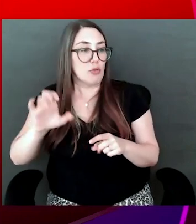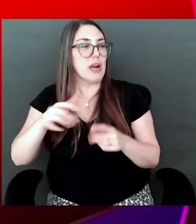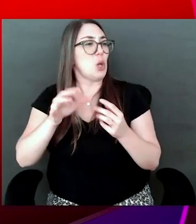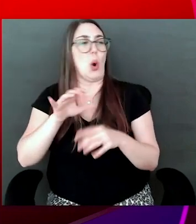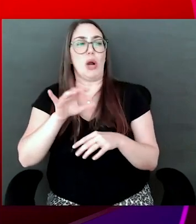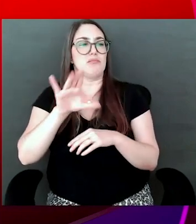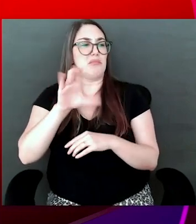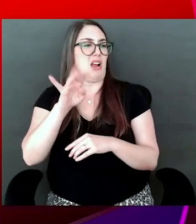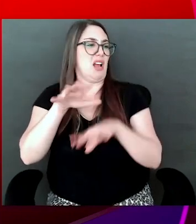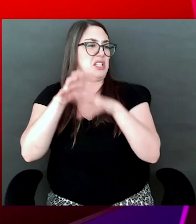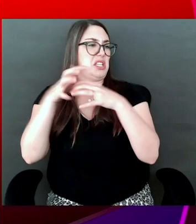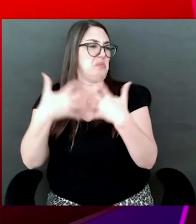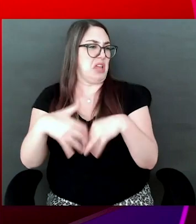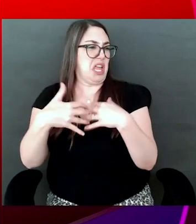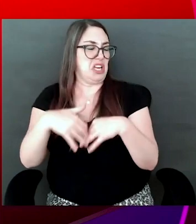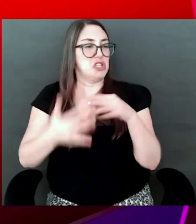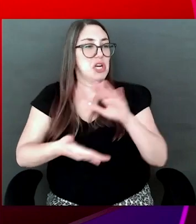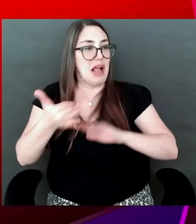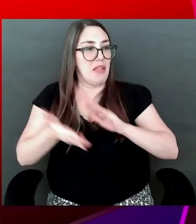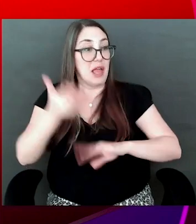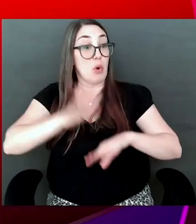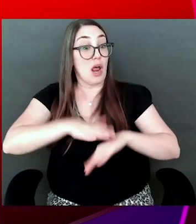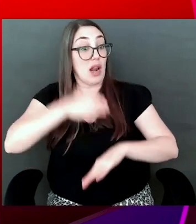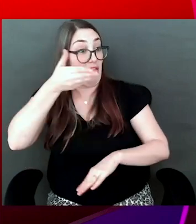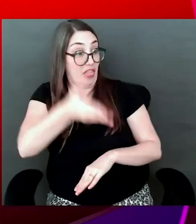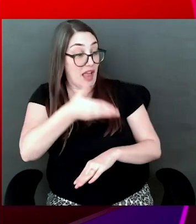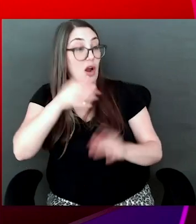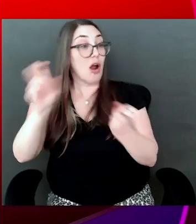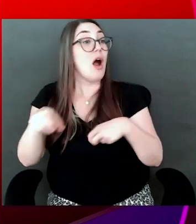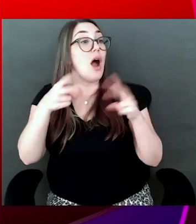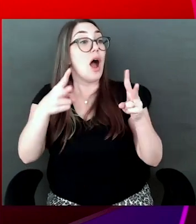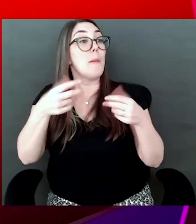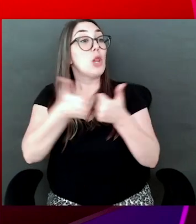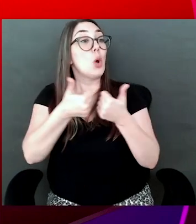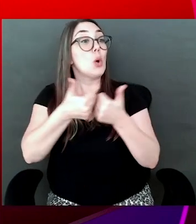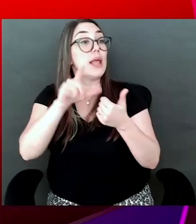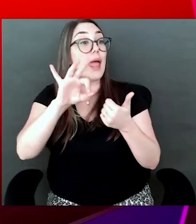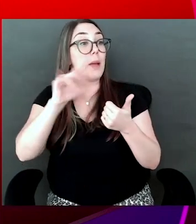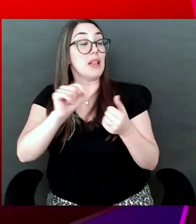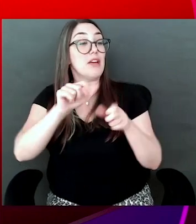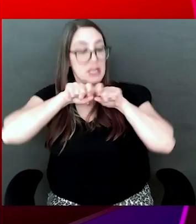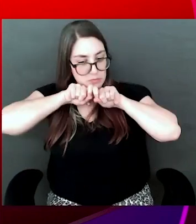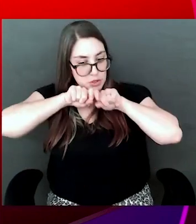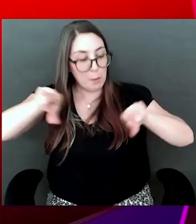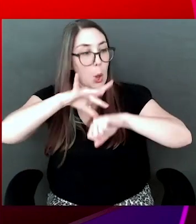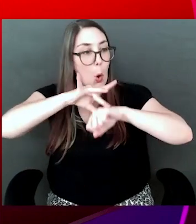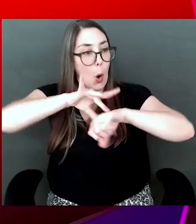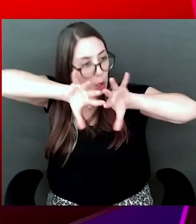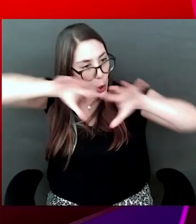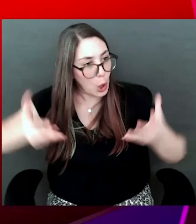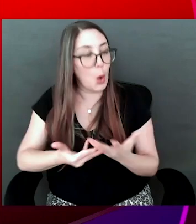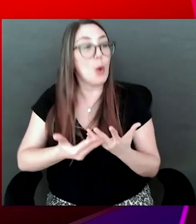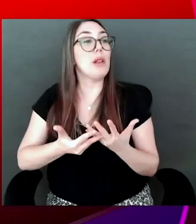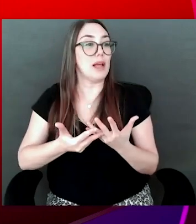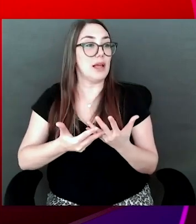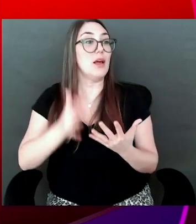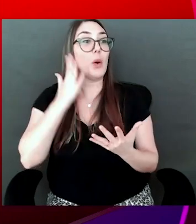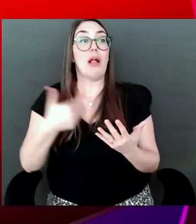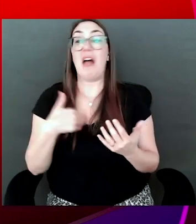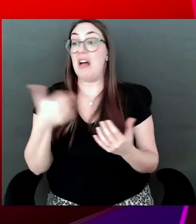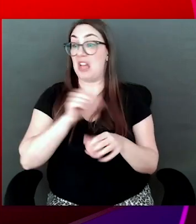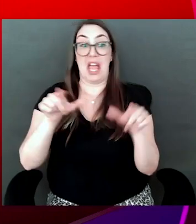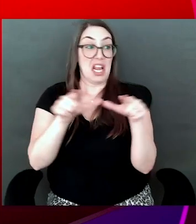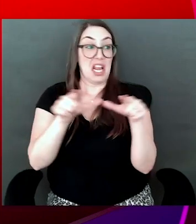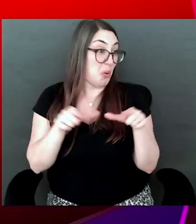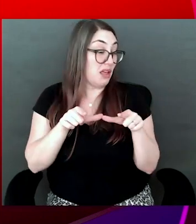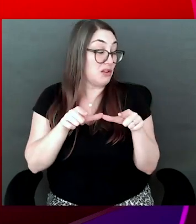the simulation on the server side with that build. You upload that to GameLift and you deploy it globally with something called a multi-region fleet, so you can have any locations. The reason